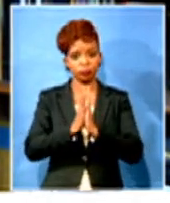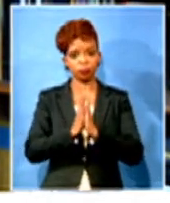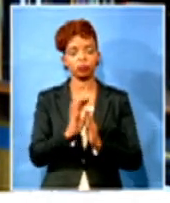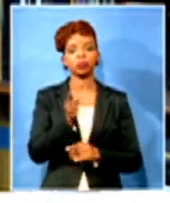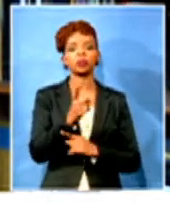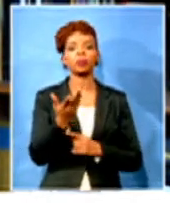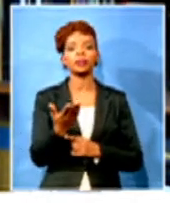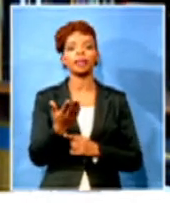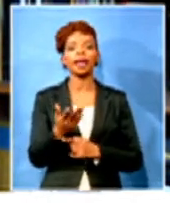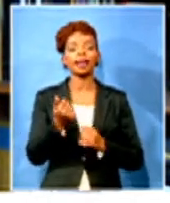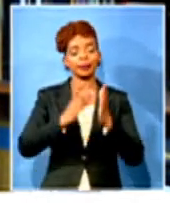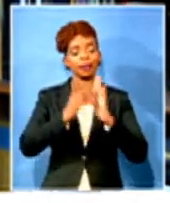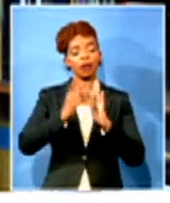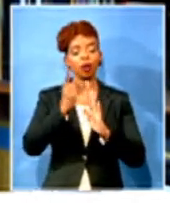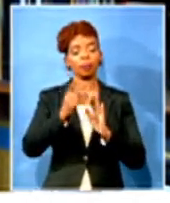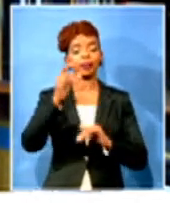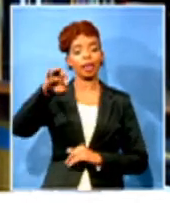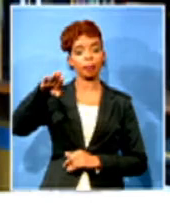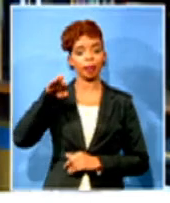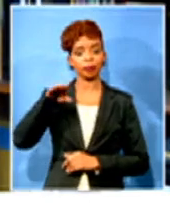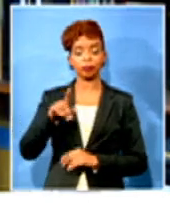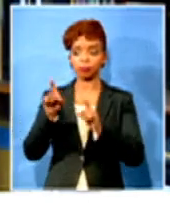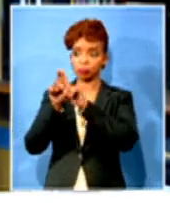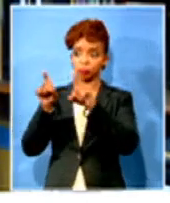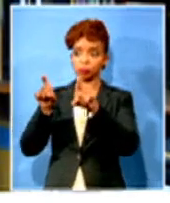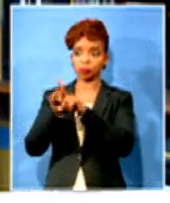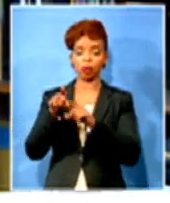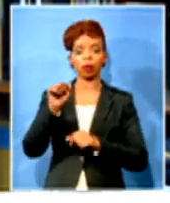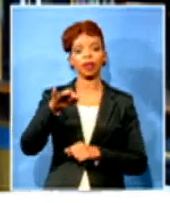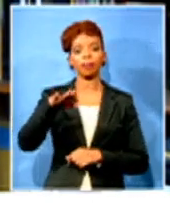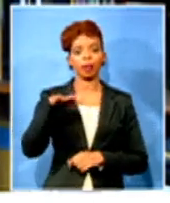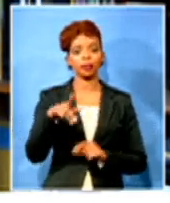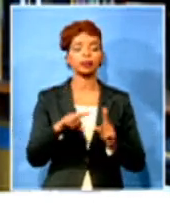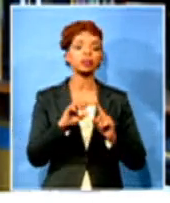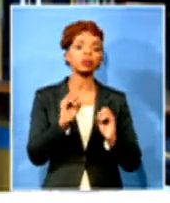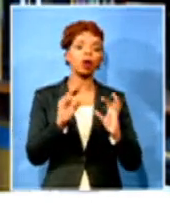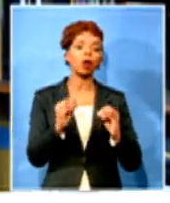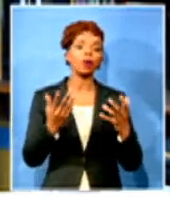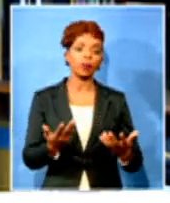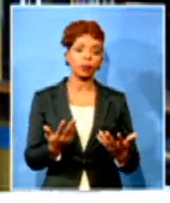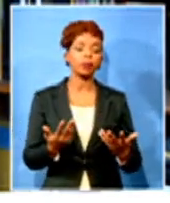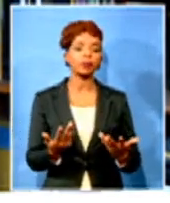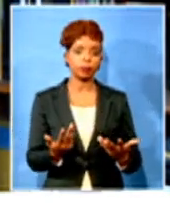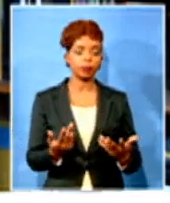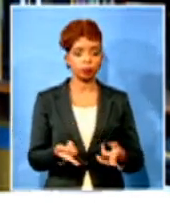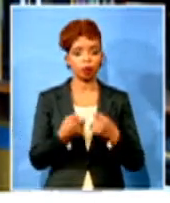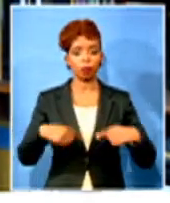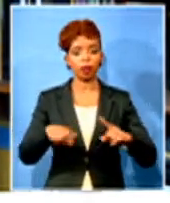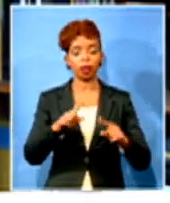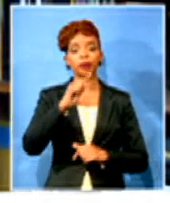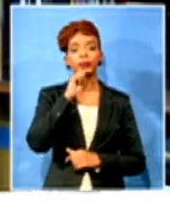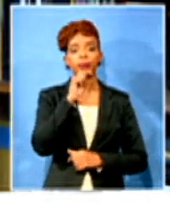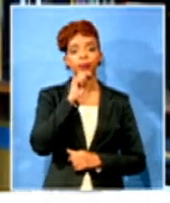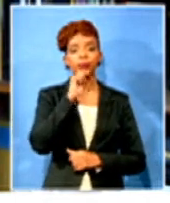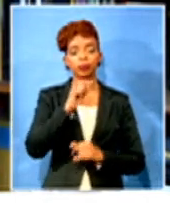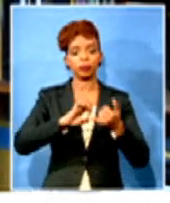Bank, and our own local pension fund and banks. So ultimately, we are really trying to get a lot of